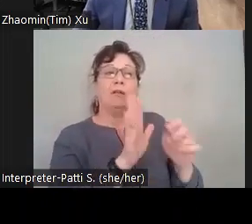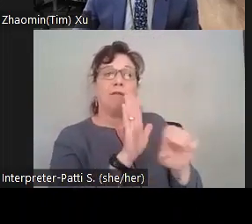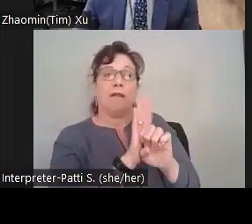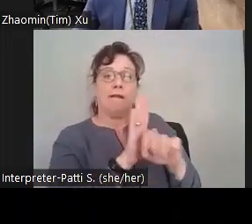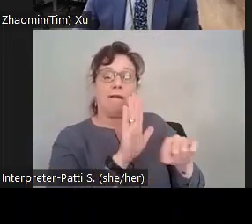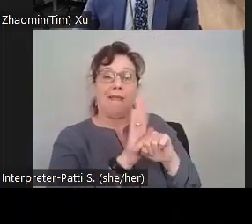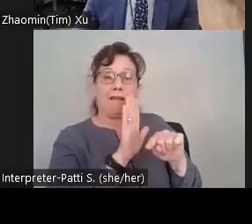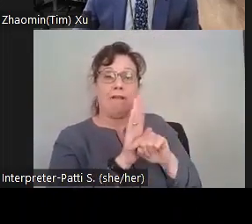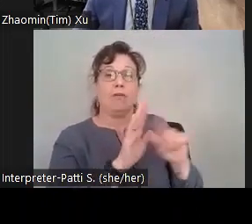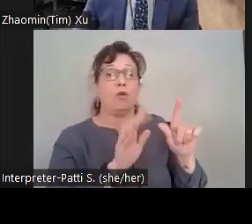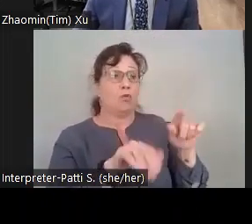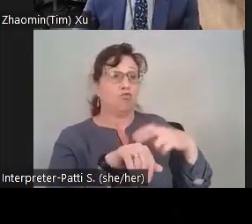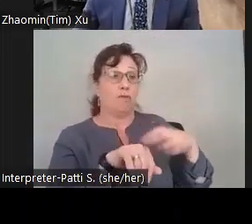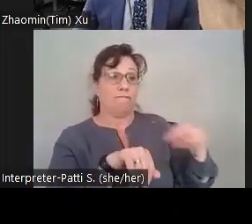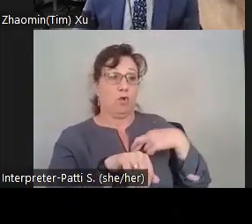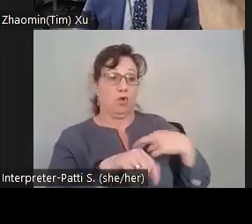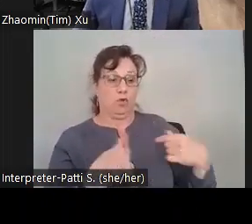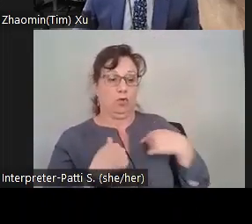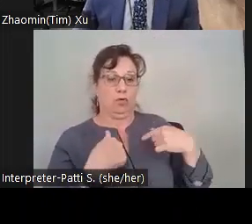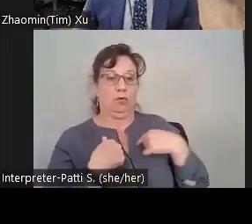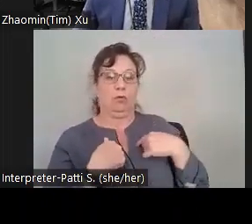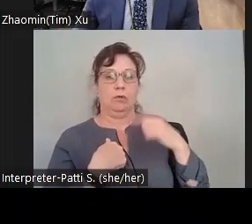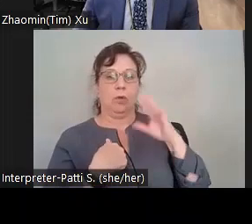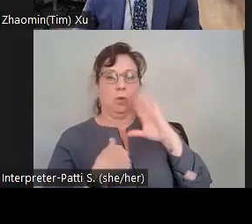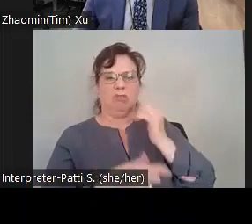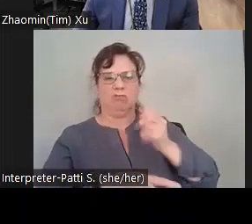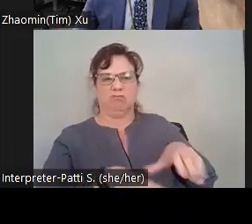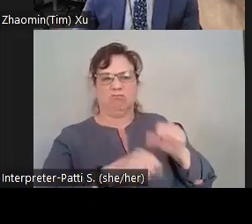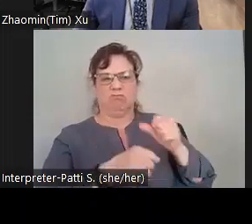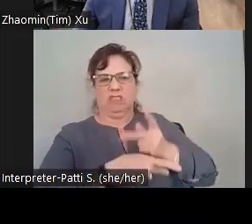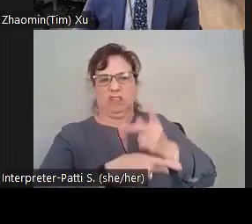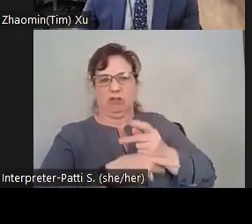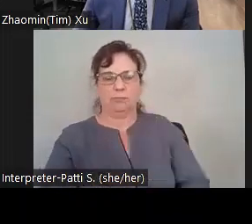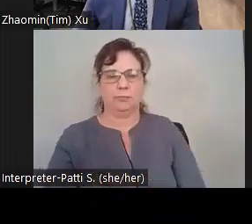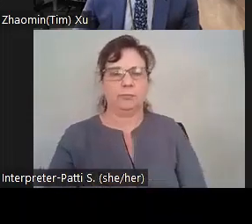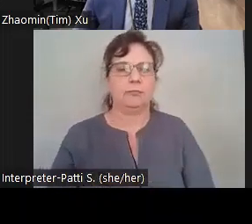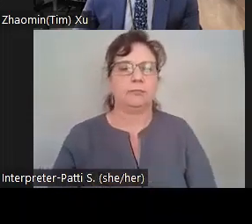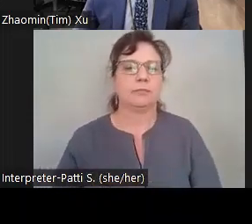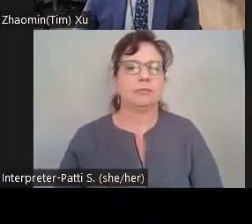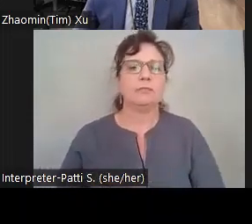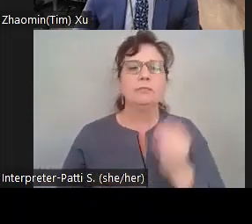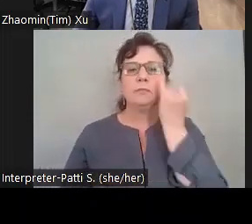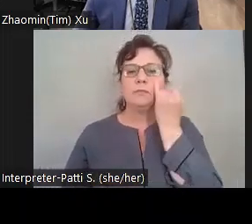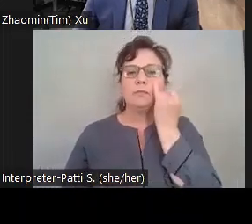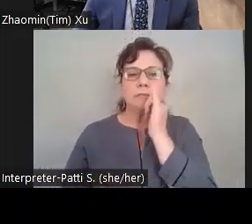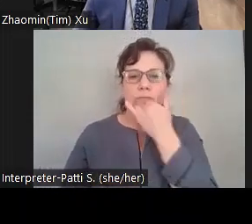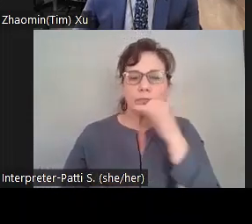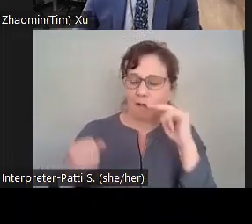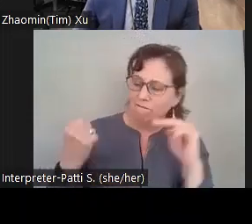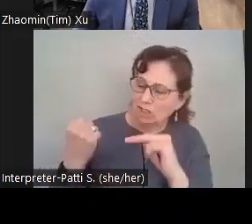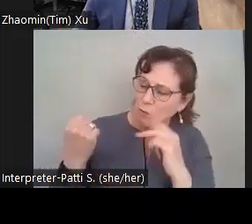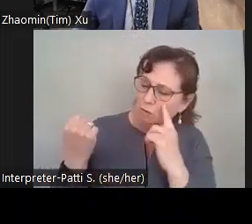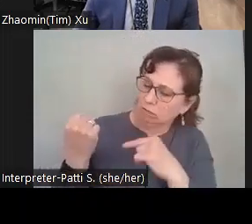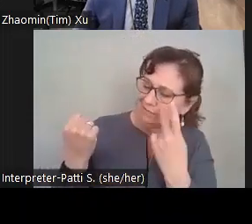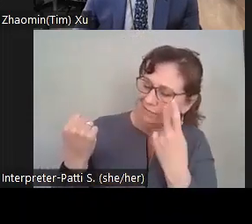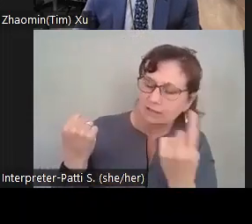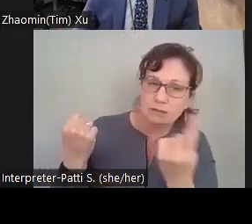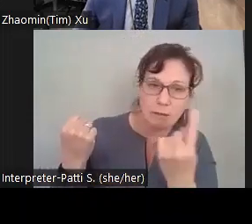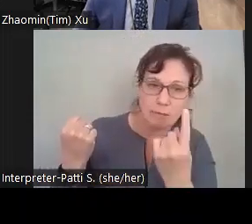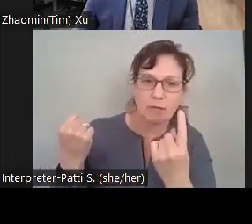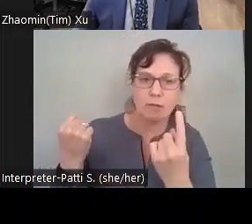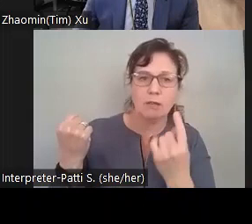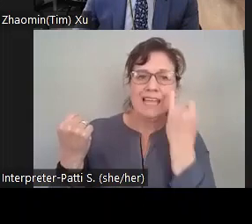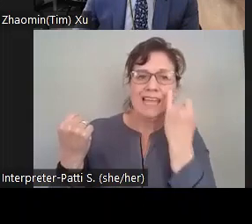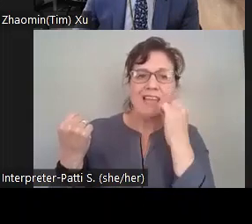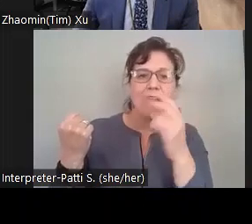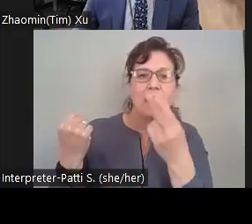to us and we will take care of it. If the patient has a abnormal digital anal rectal exam, unless if it's an obvious